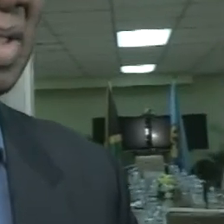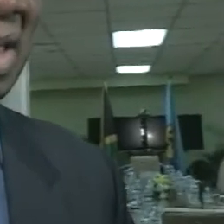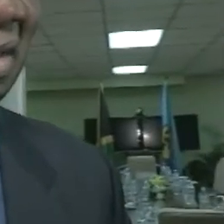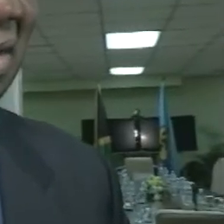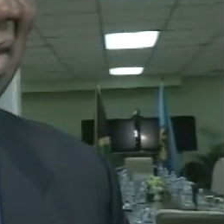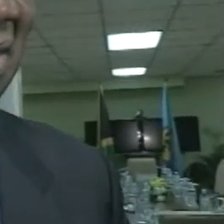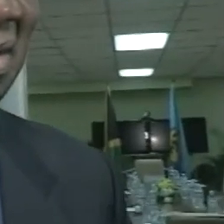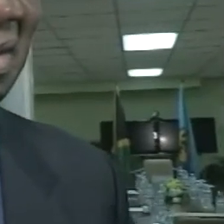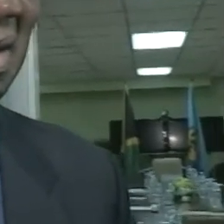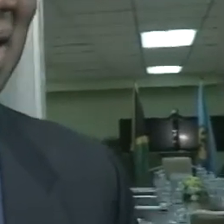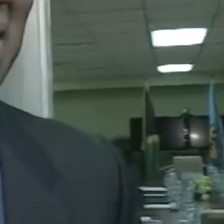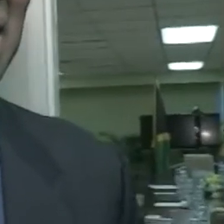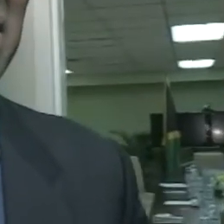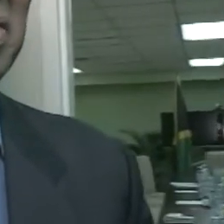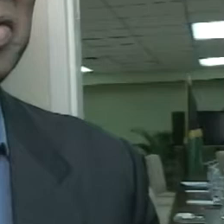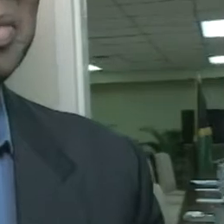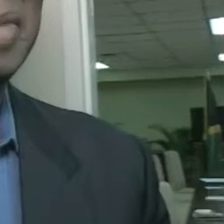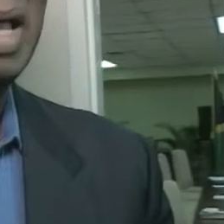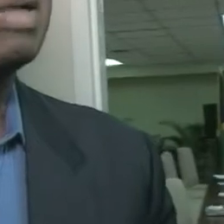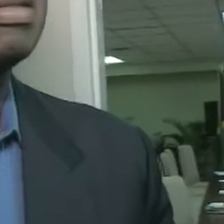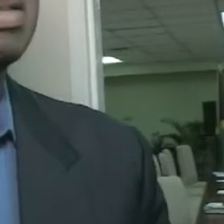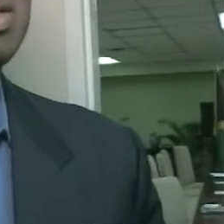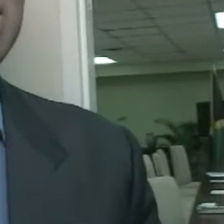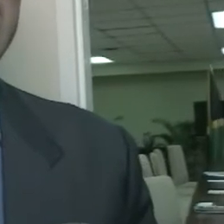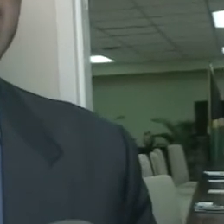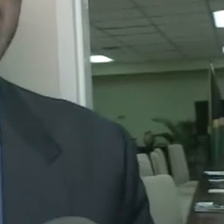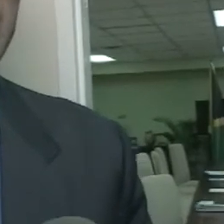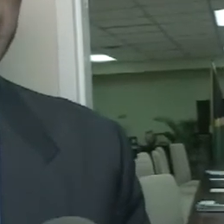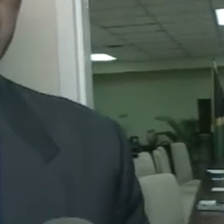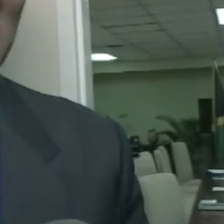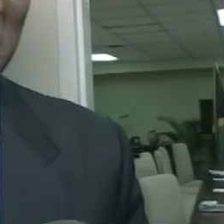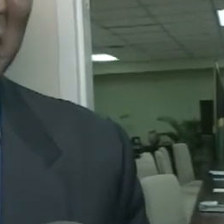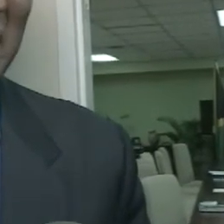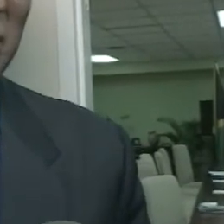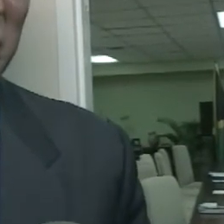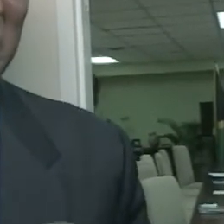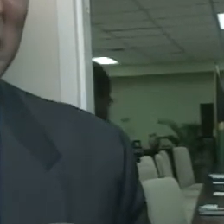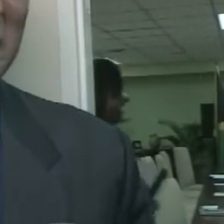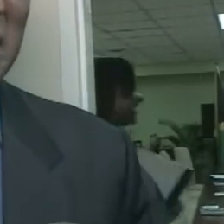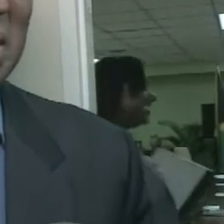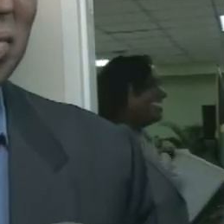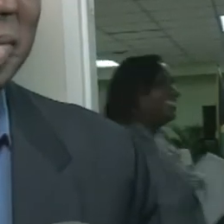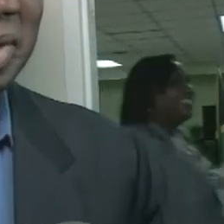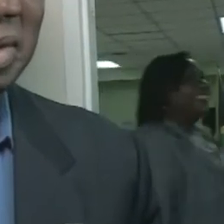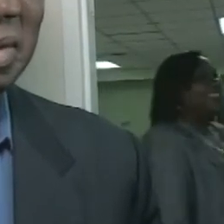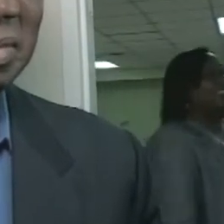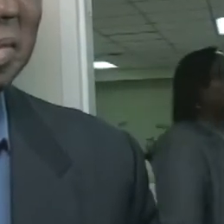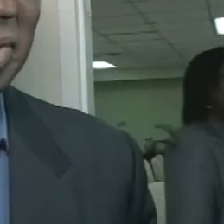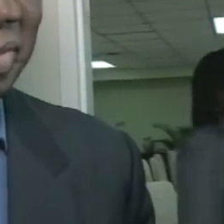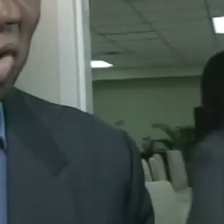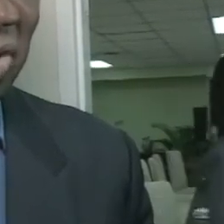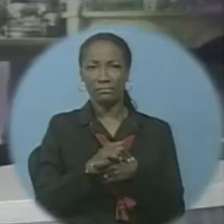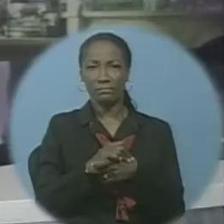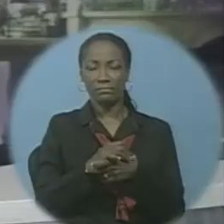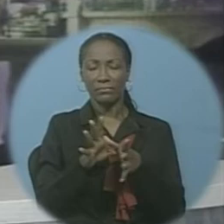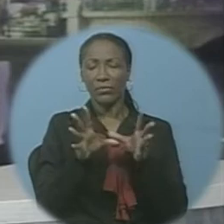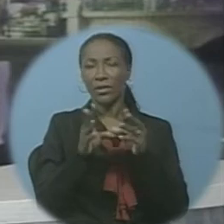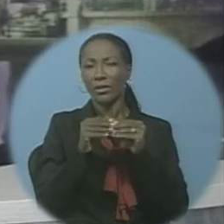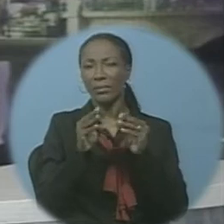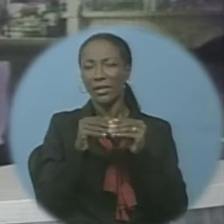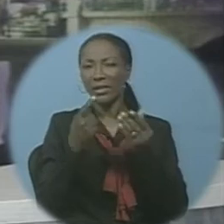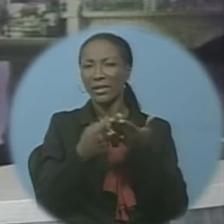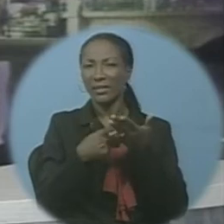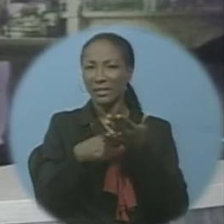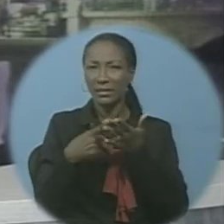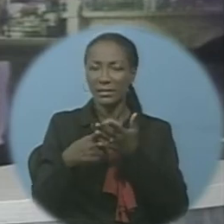concrete results from encounters such as that which we are going to have with the United States of America.